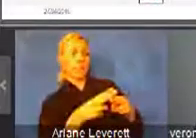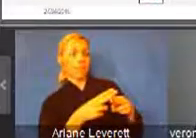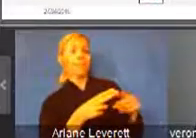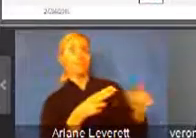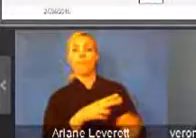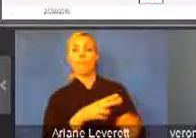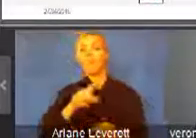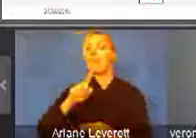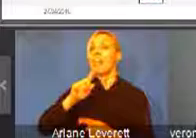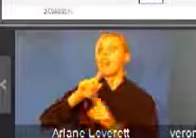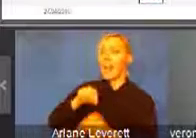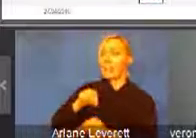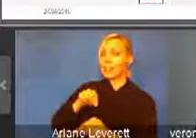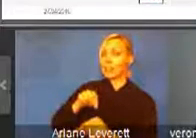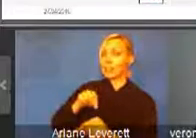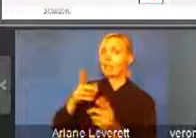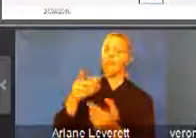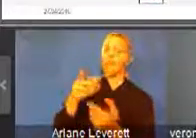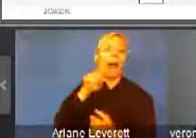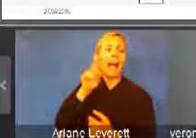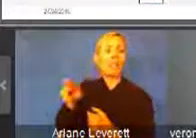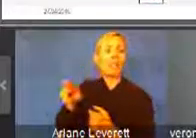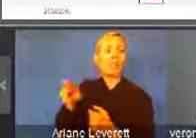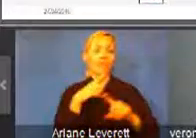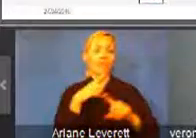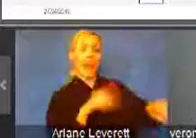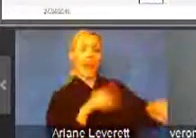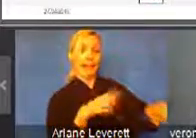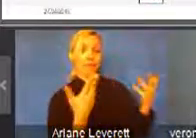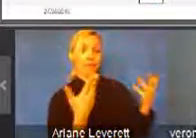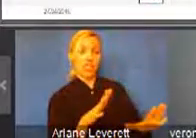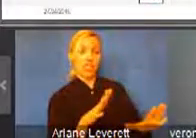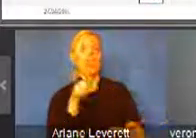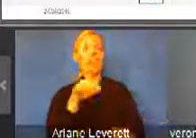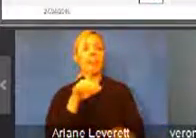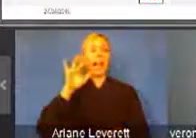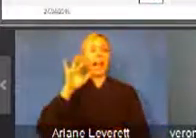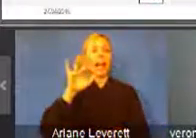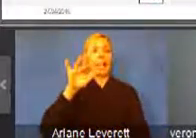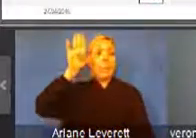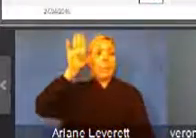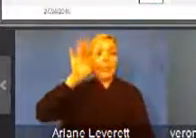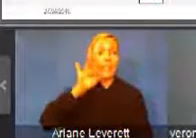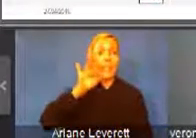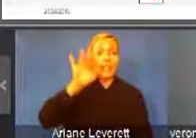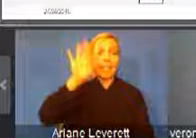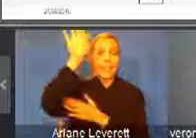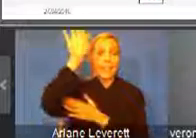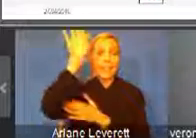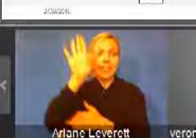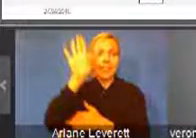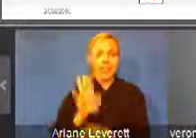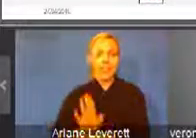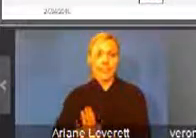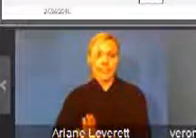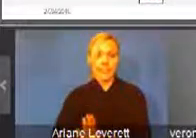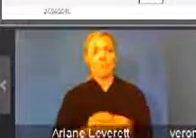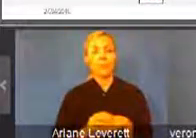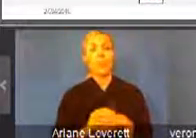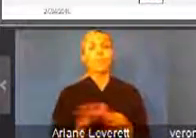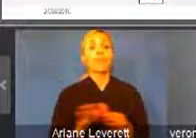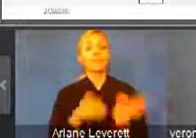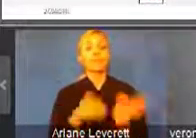please click again on it in order to turn it off. If the moderator or the presenters ask a question, you